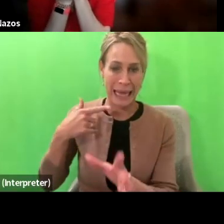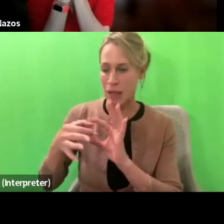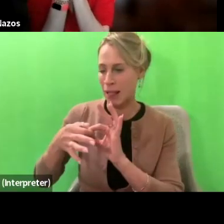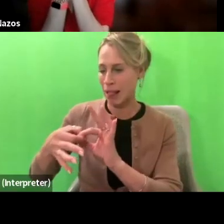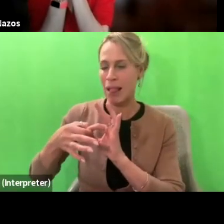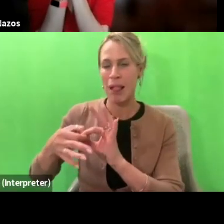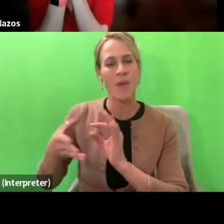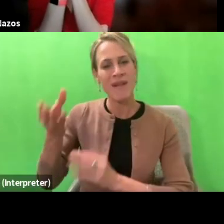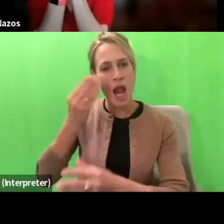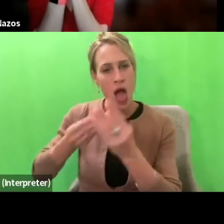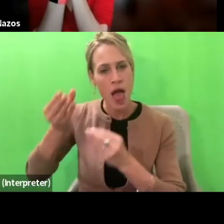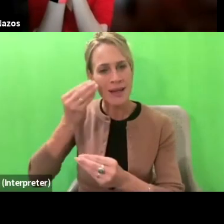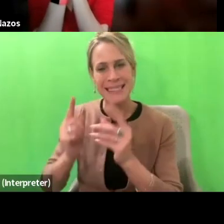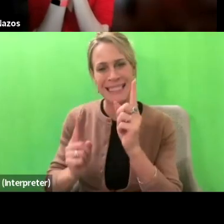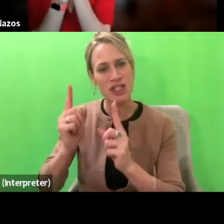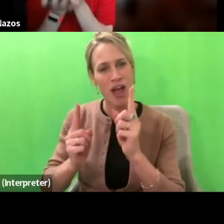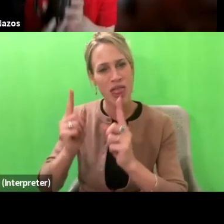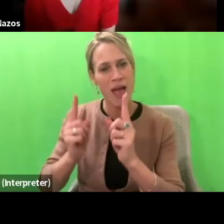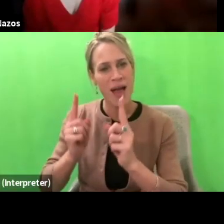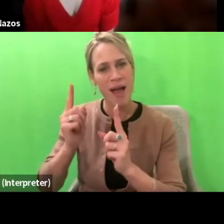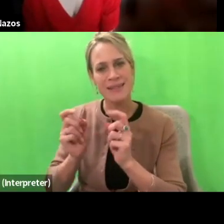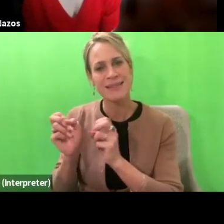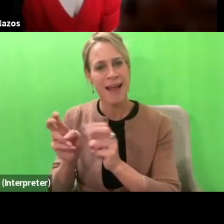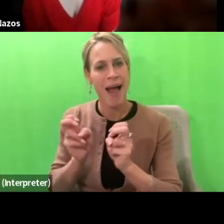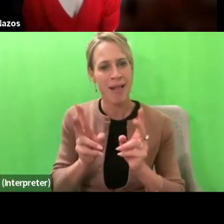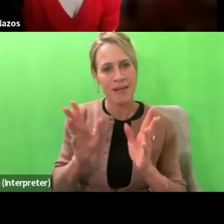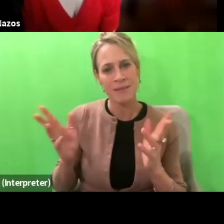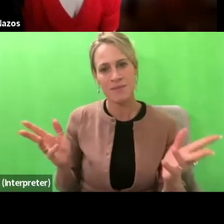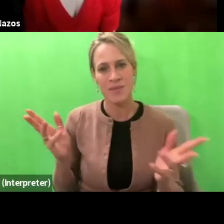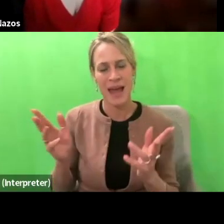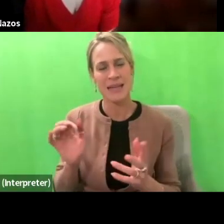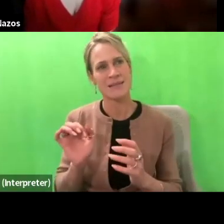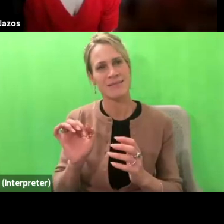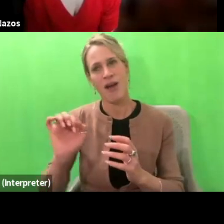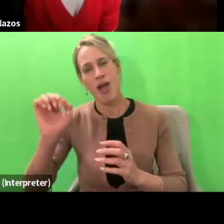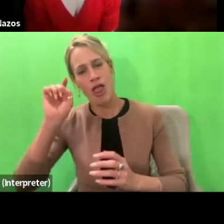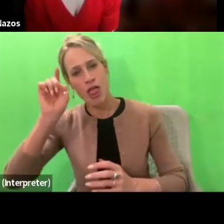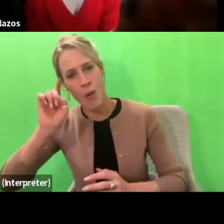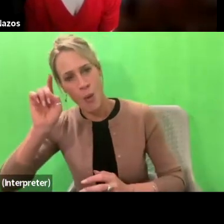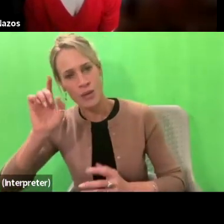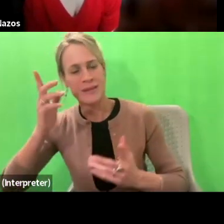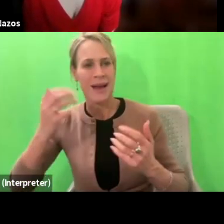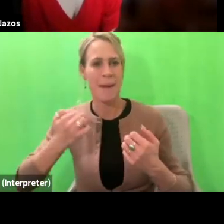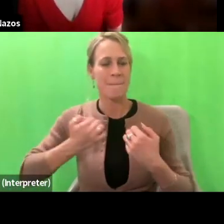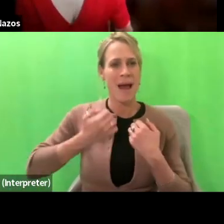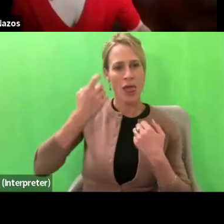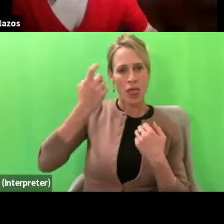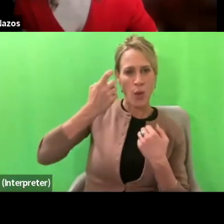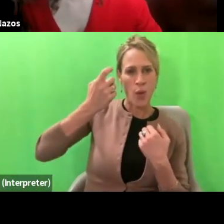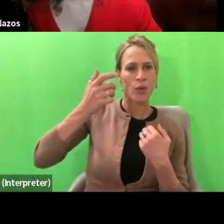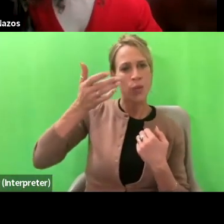of learned each other's, I mean, even thoughts, which is amazing. And